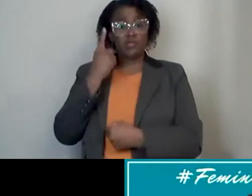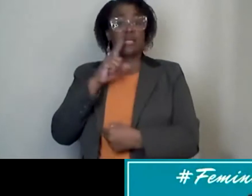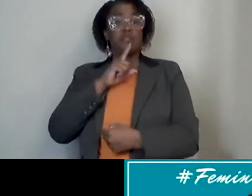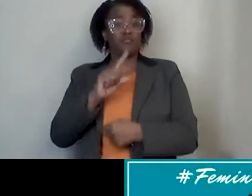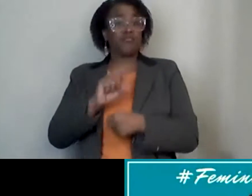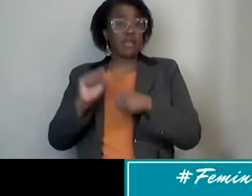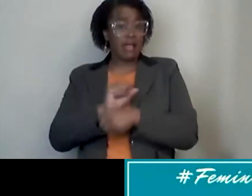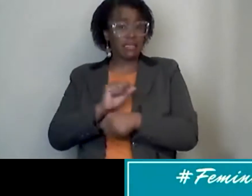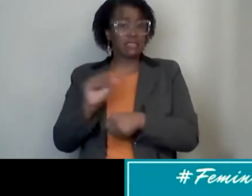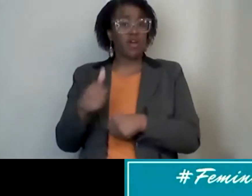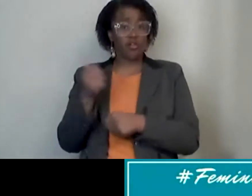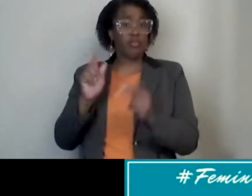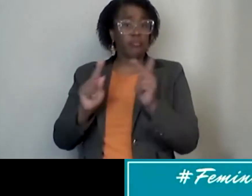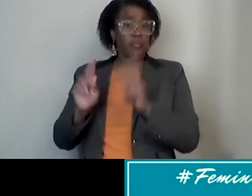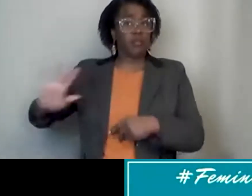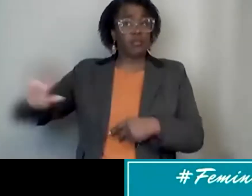elsewhere face,